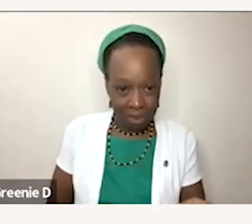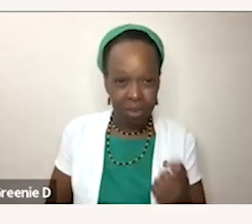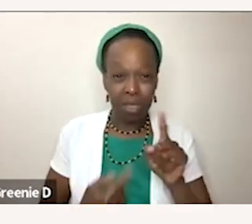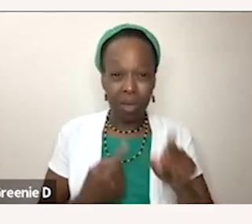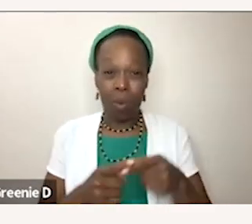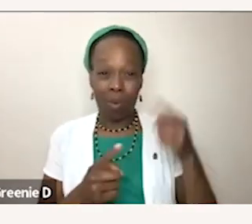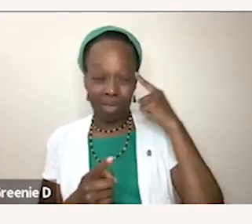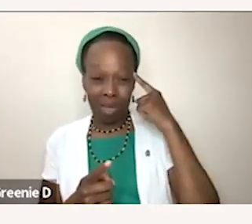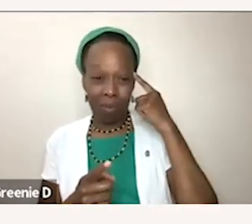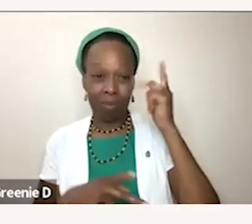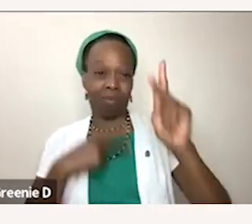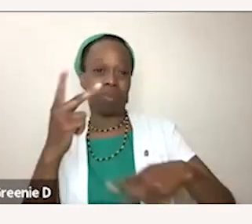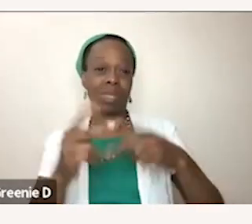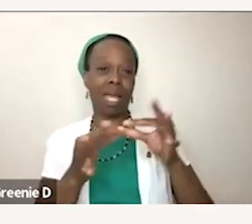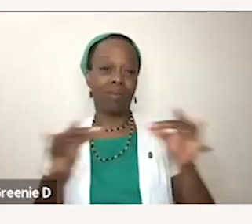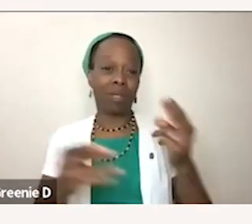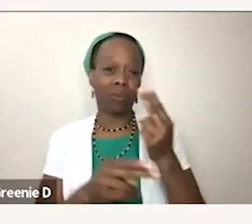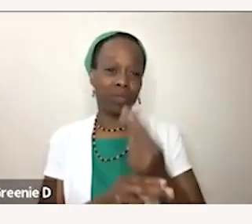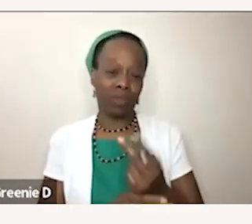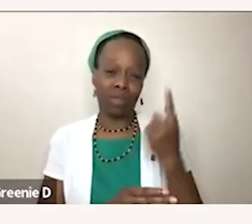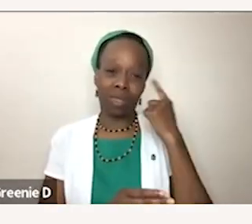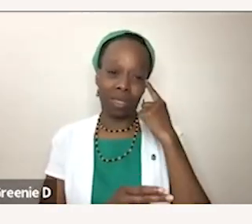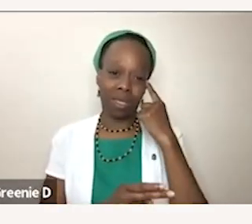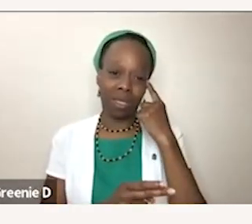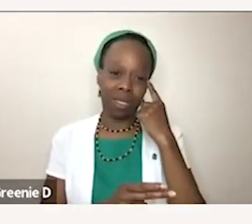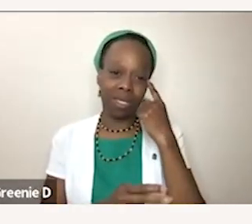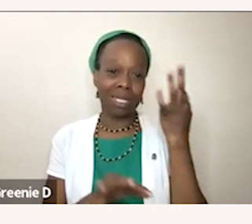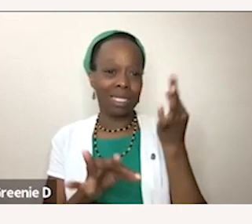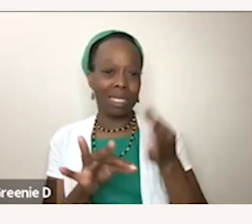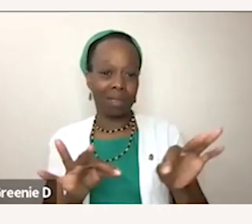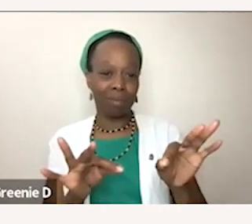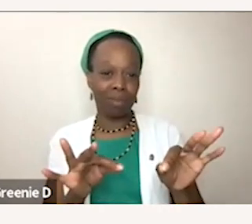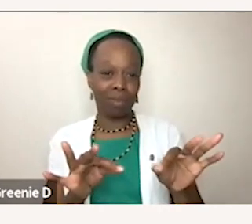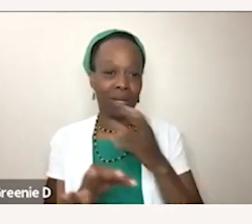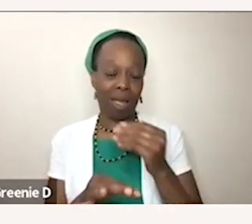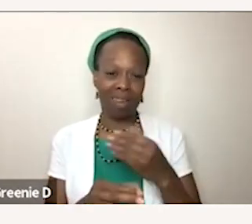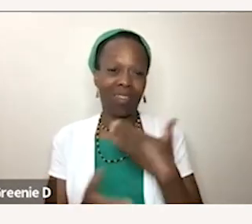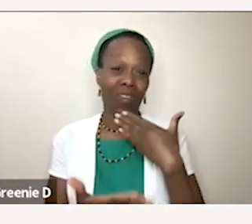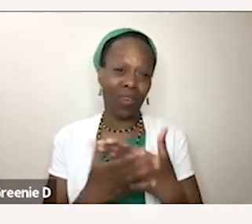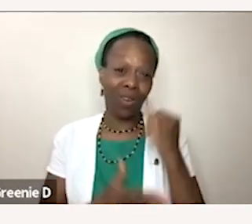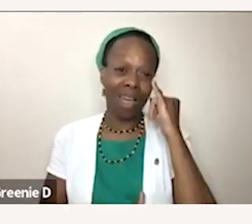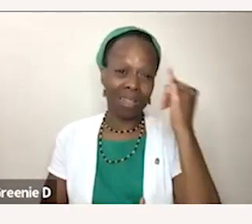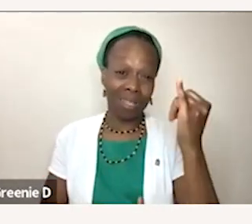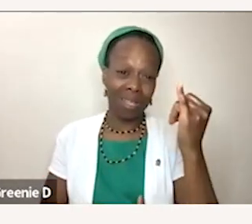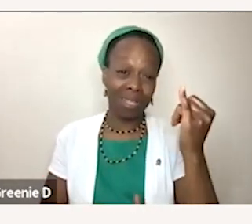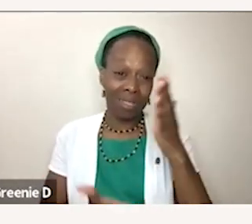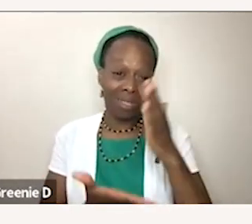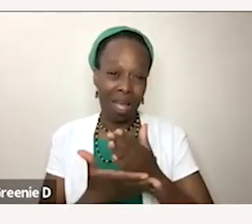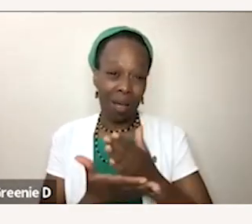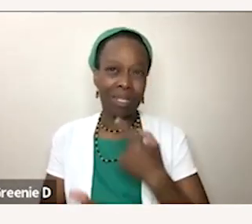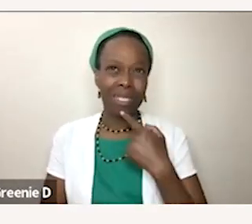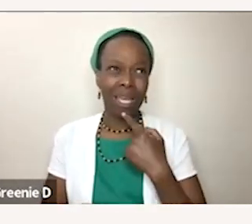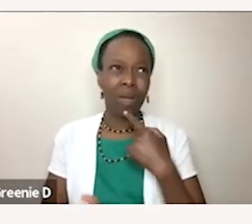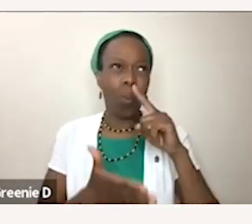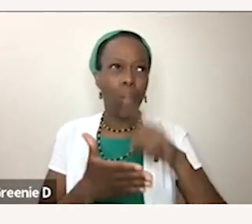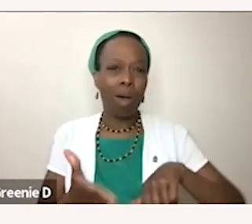that we're using, it's very quite simple and thoughtful to actually think about, well, what other word can I replace it with